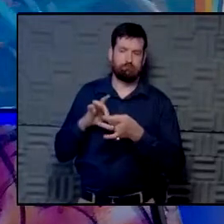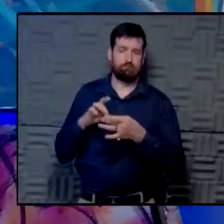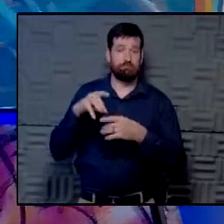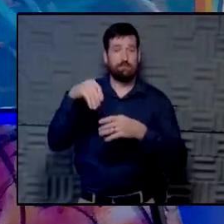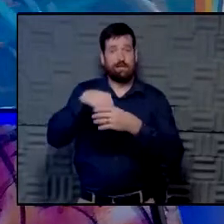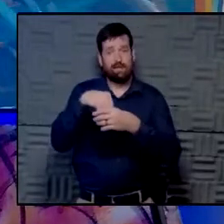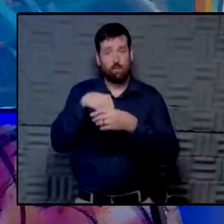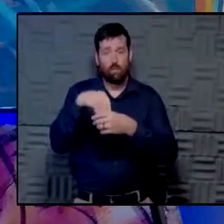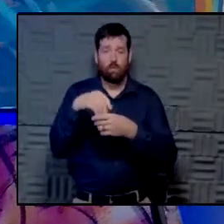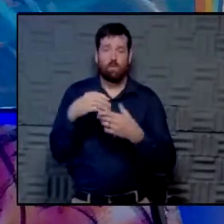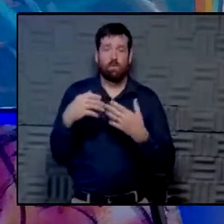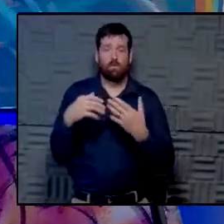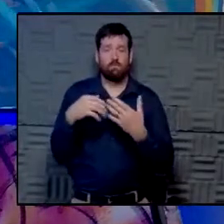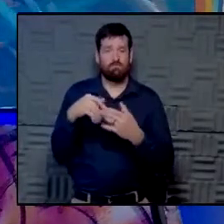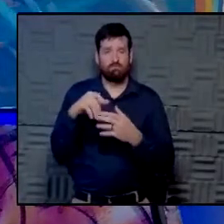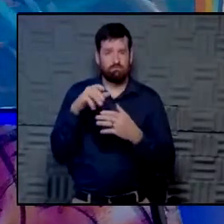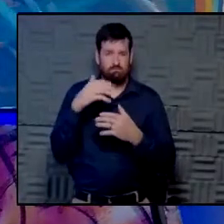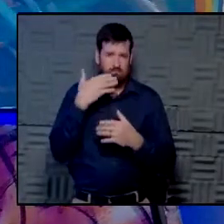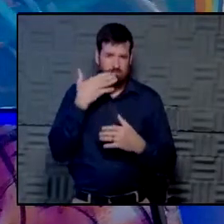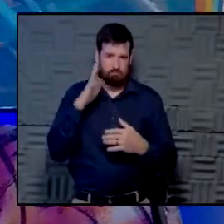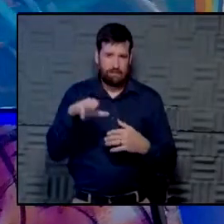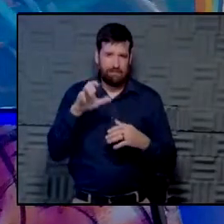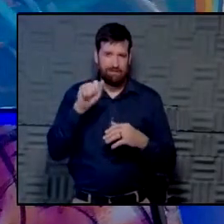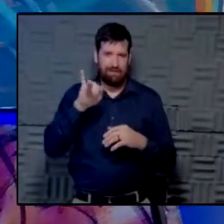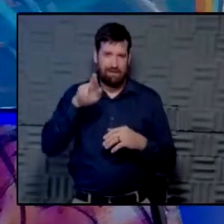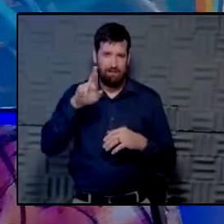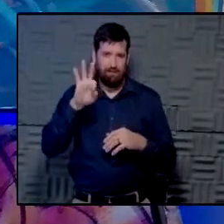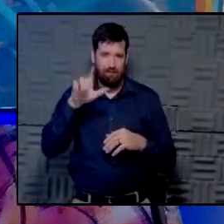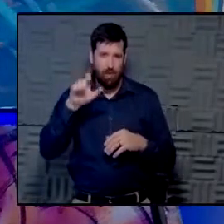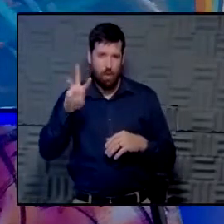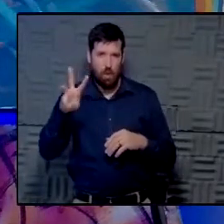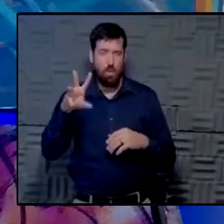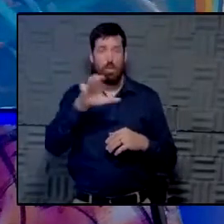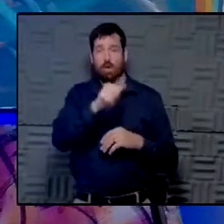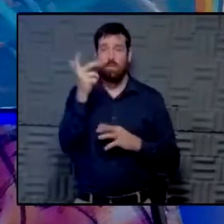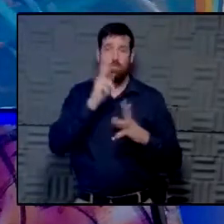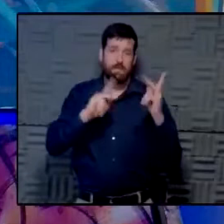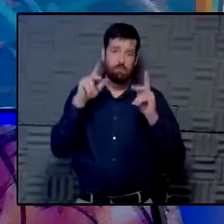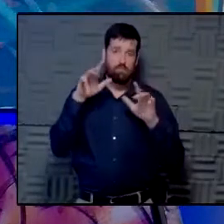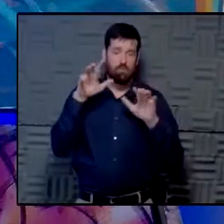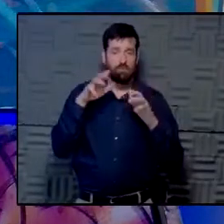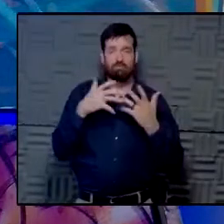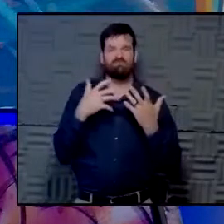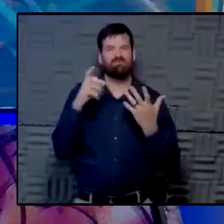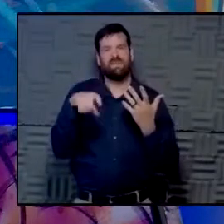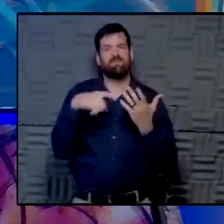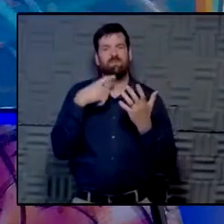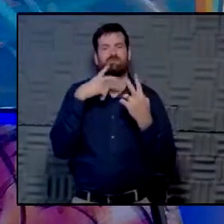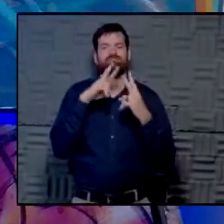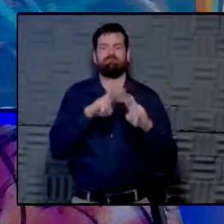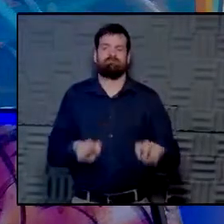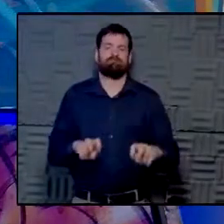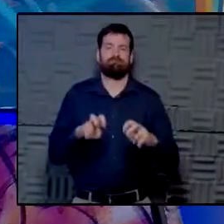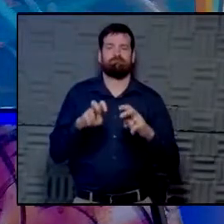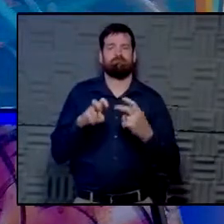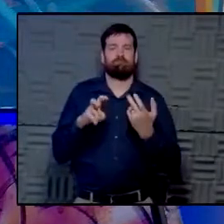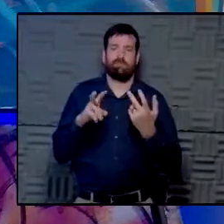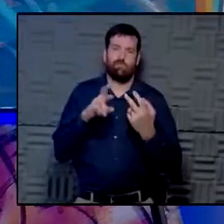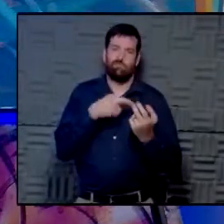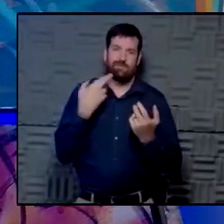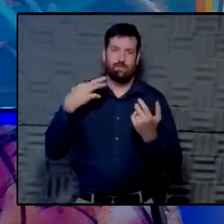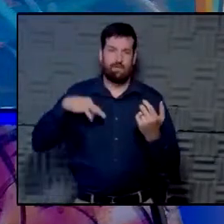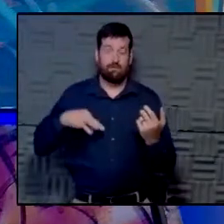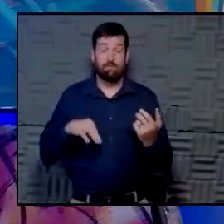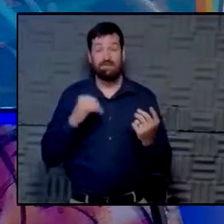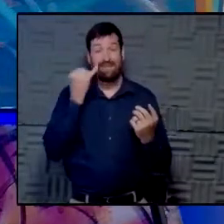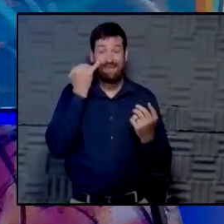indoor spaces and poorly ventilated, especially with other people, you have to identify and understand your risk and benefit. If you're fully vaccinated and